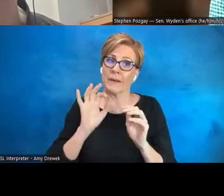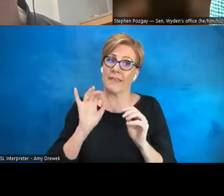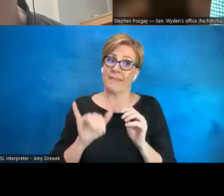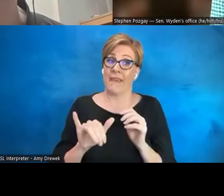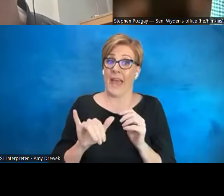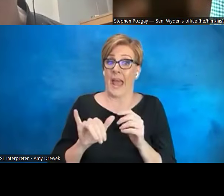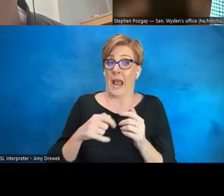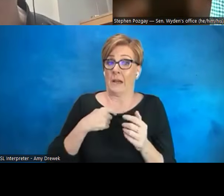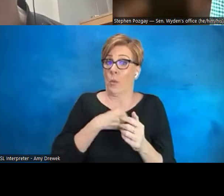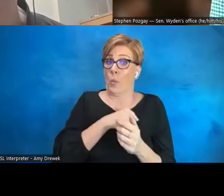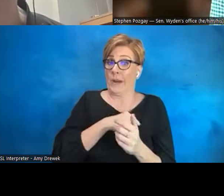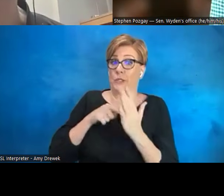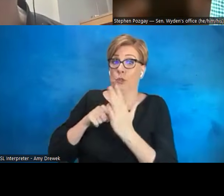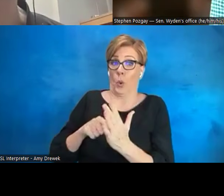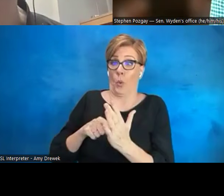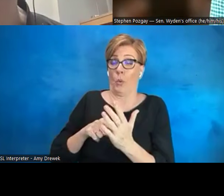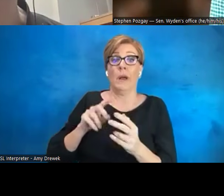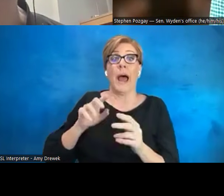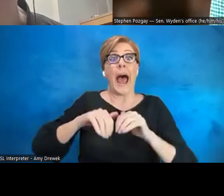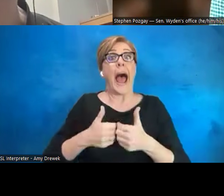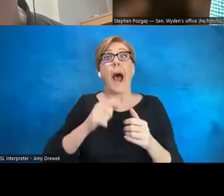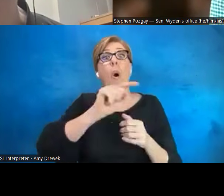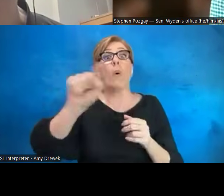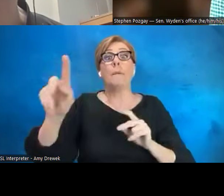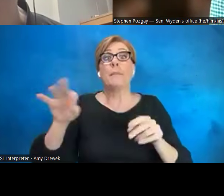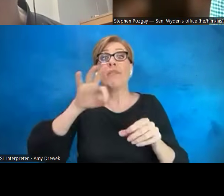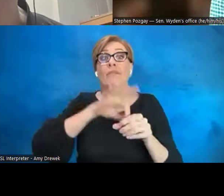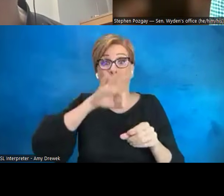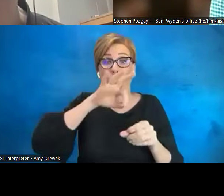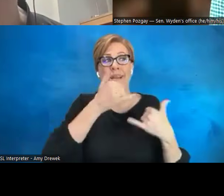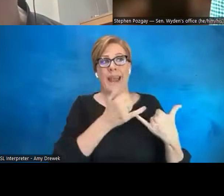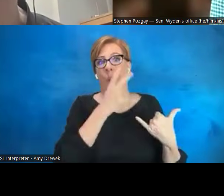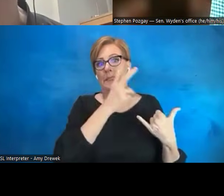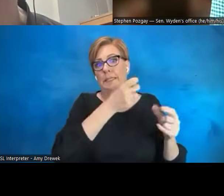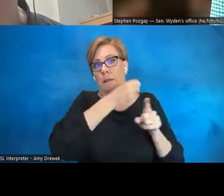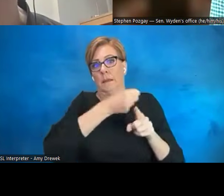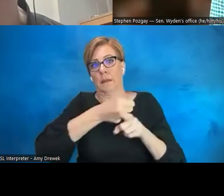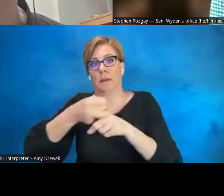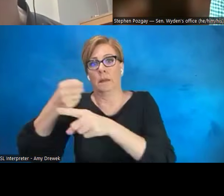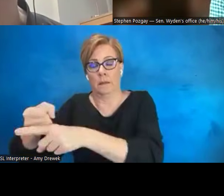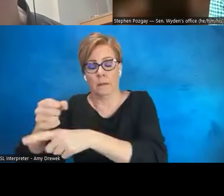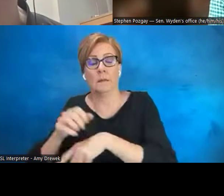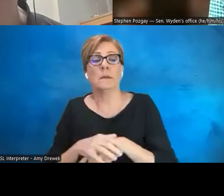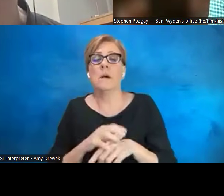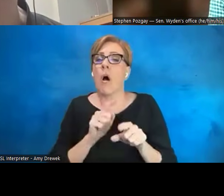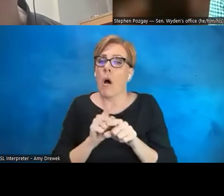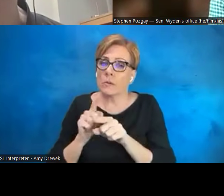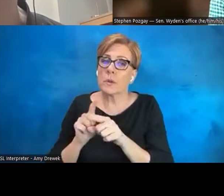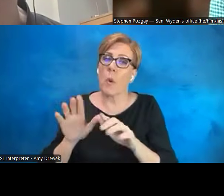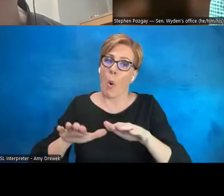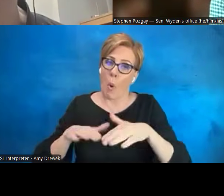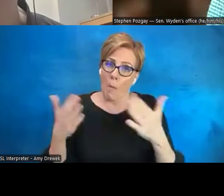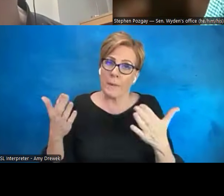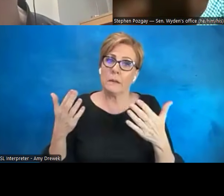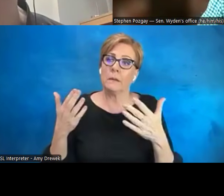vote. And I think that trying to open up opportunities for clients to have a way to keep in touch with advocates.